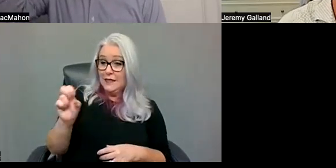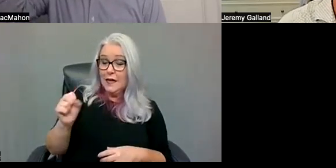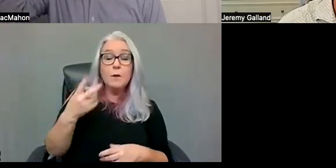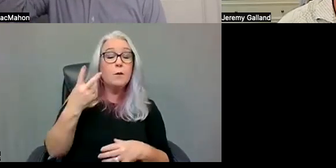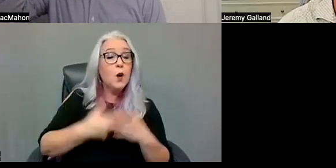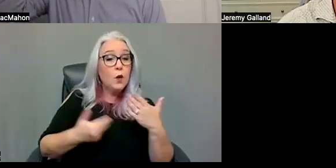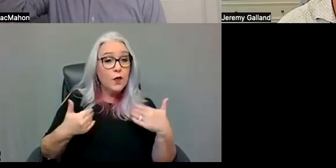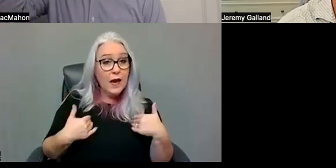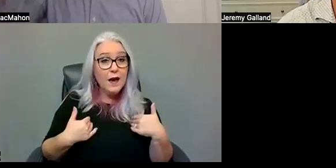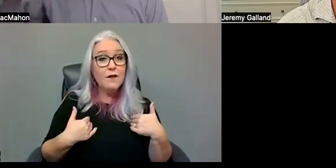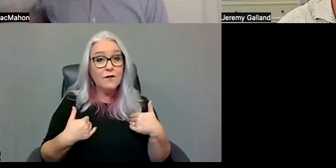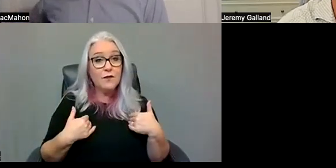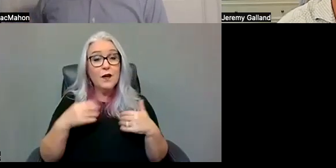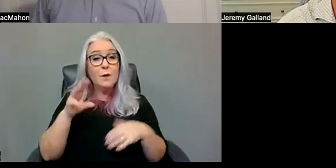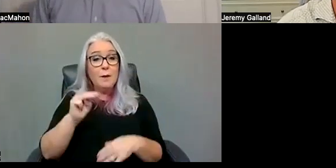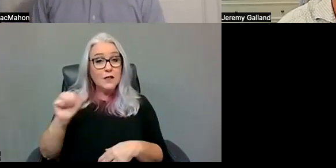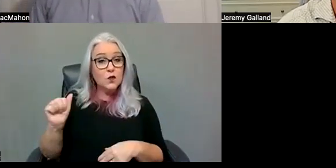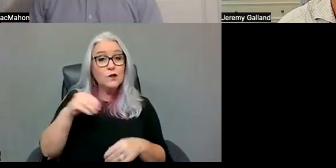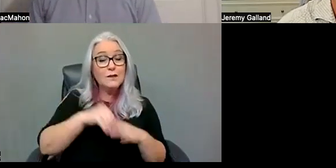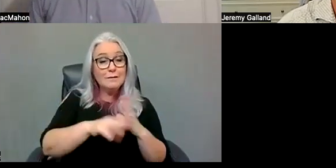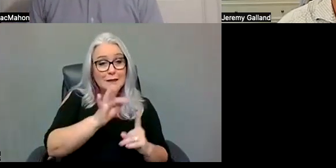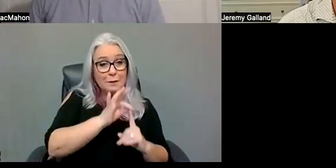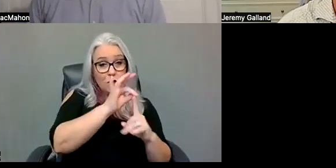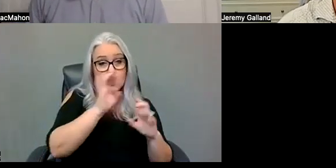our classrooms working with students who are